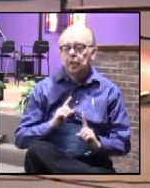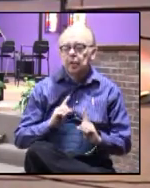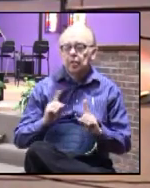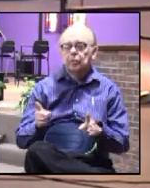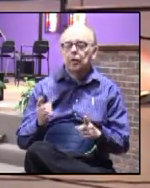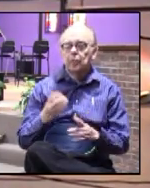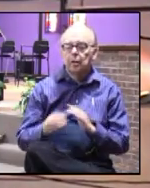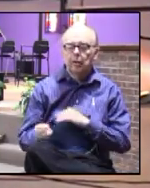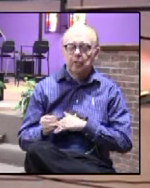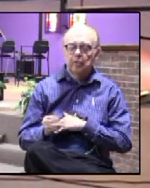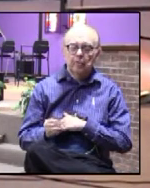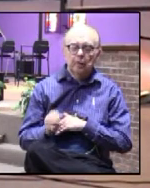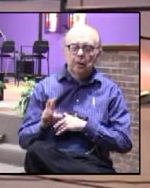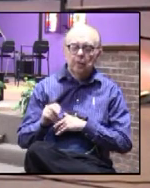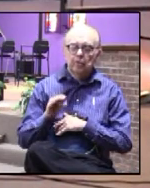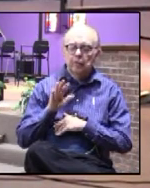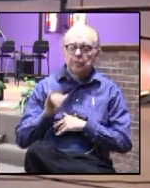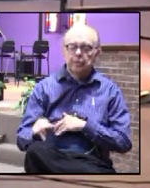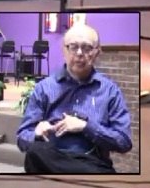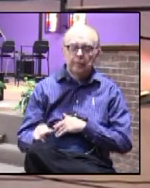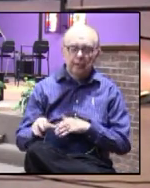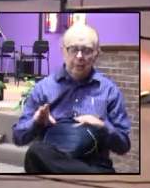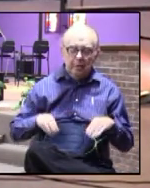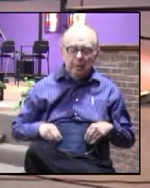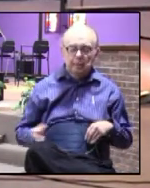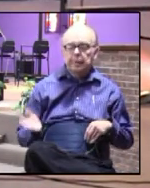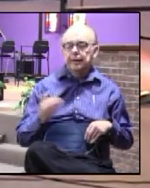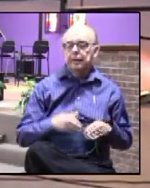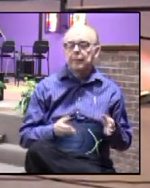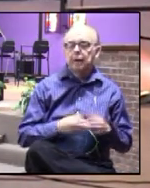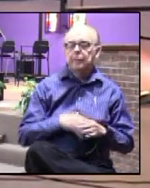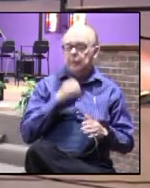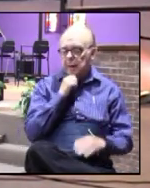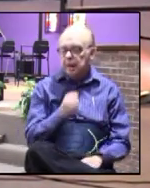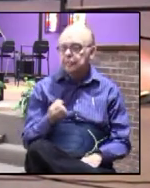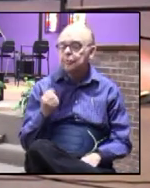No, they're still in diapers. Bring them back when they're 12.